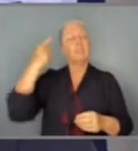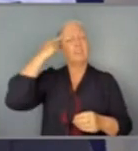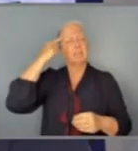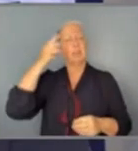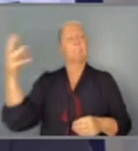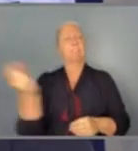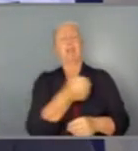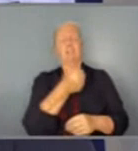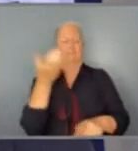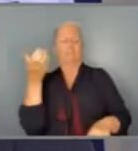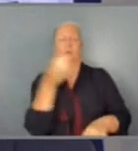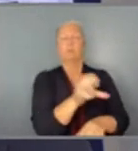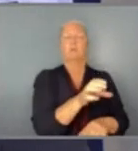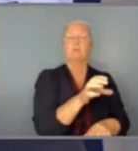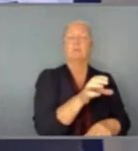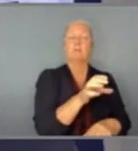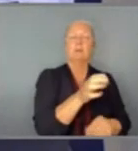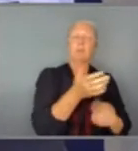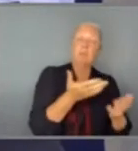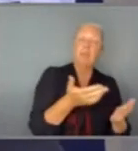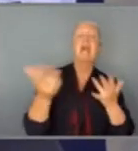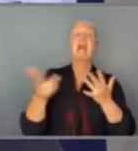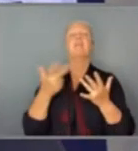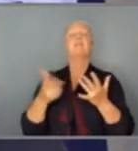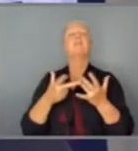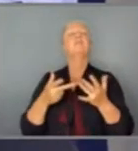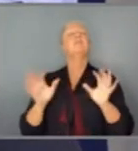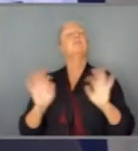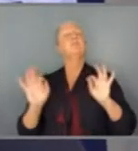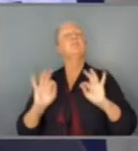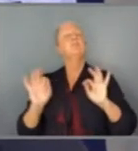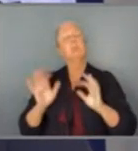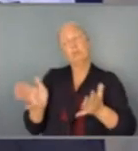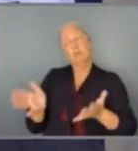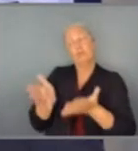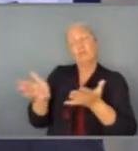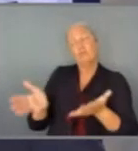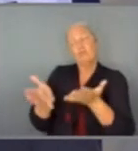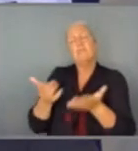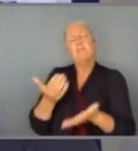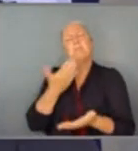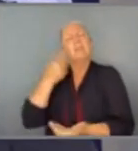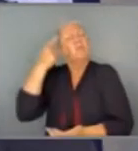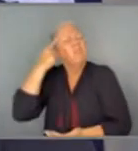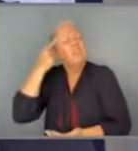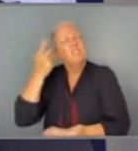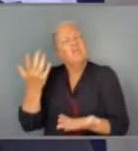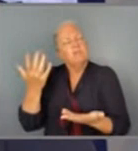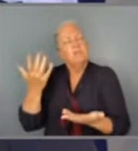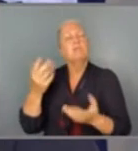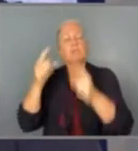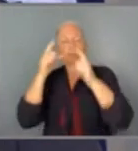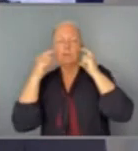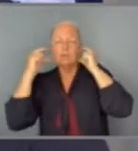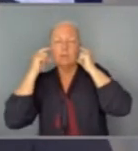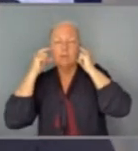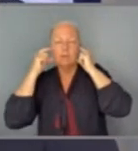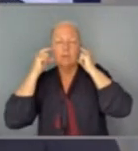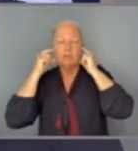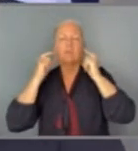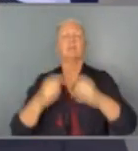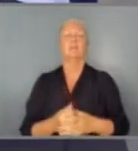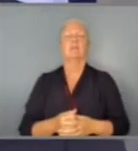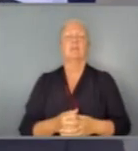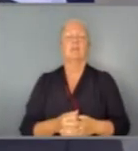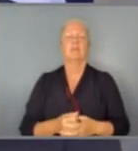that encouragement and rely on the individual responsibility to achieve that. What matters is that people wear them, not whether people get